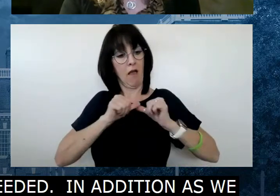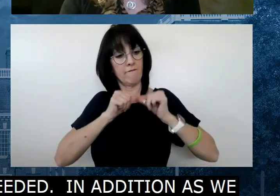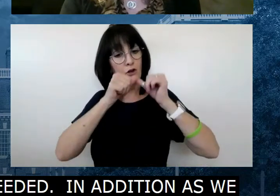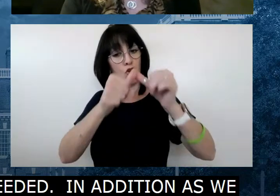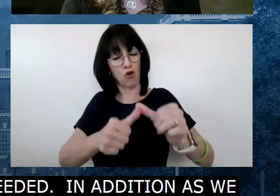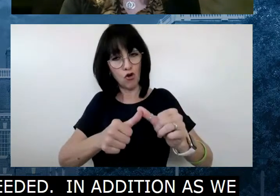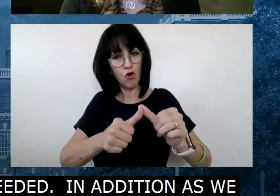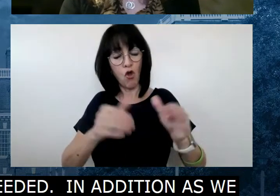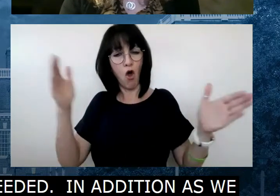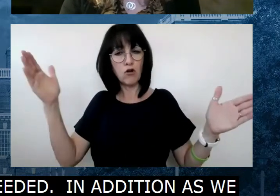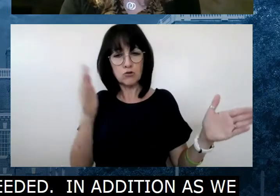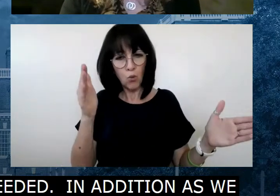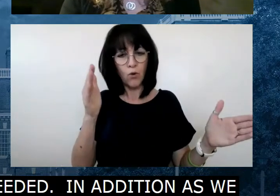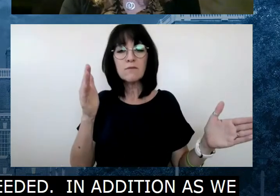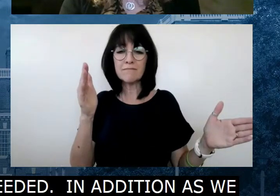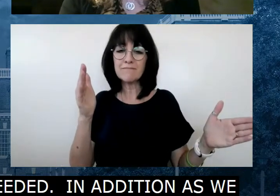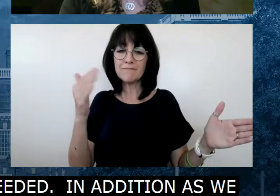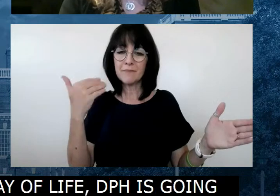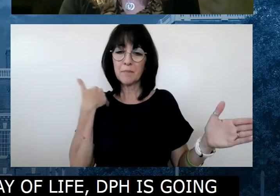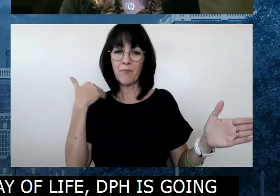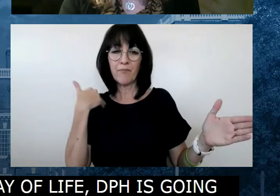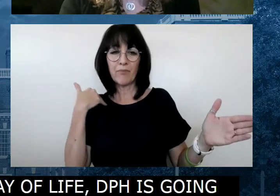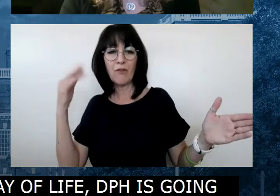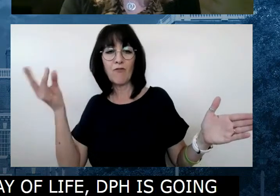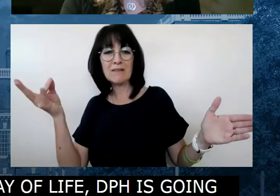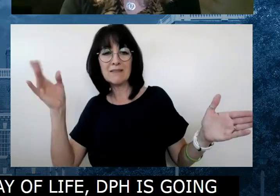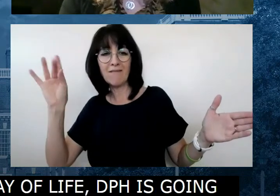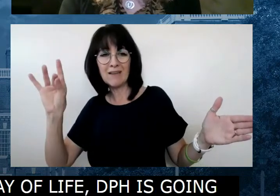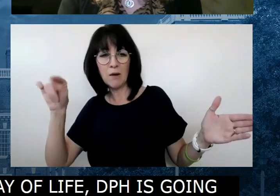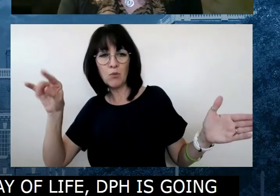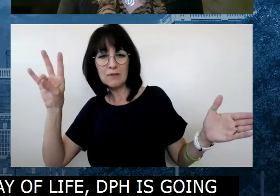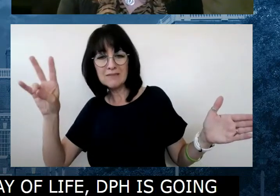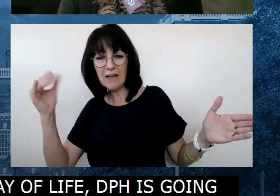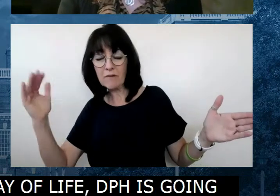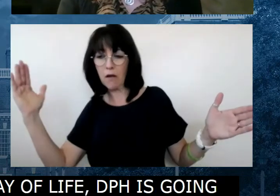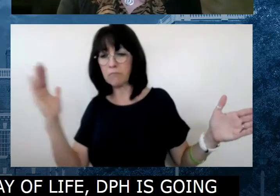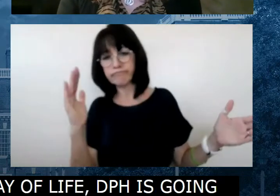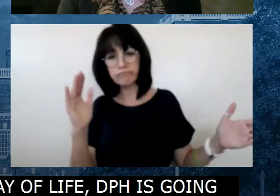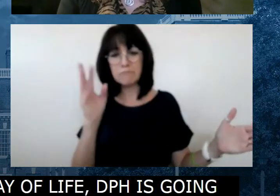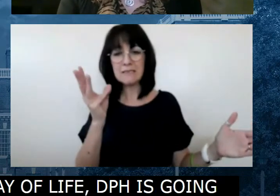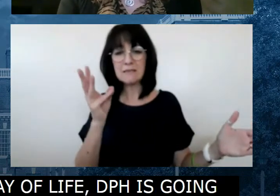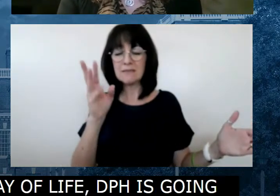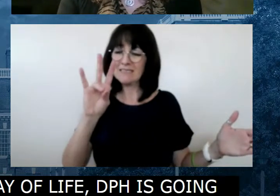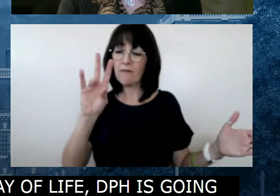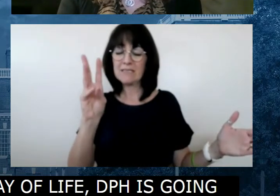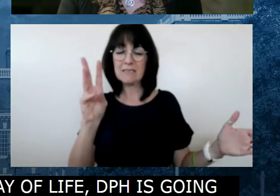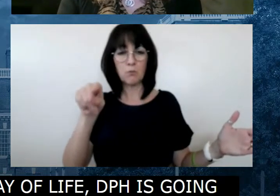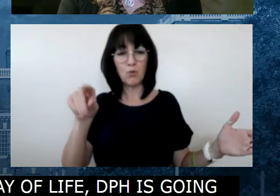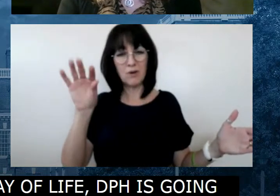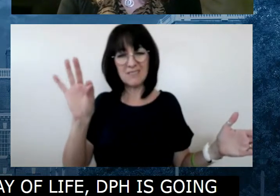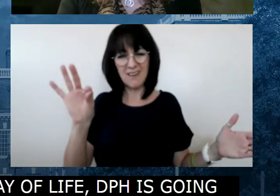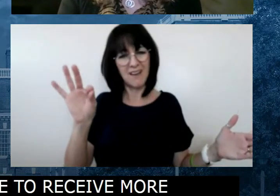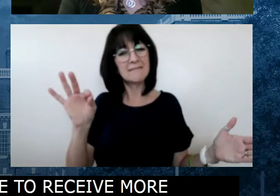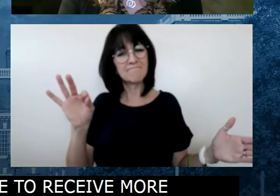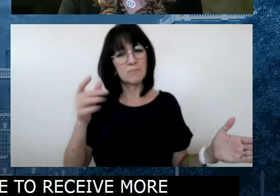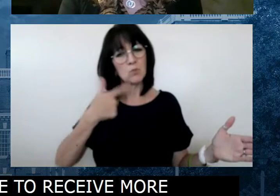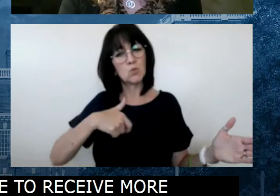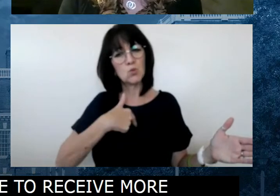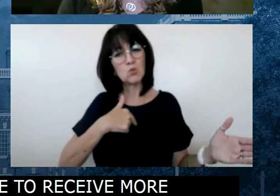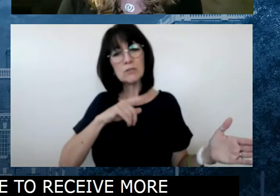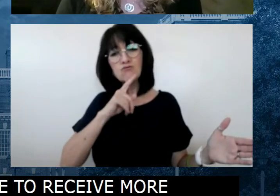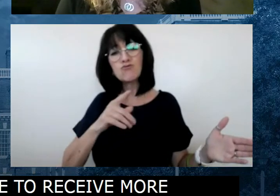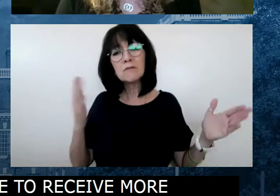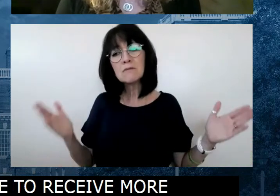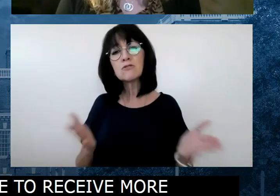and seek access to mental and behavioral health services. We encourage everyone to